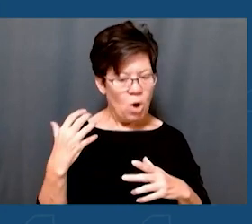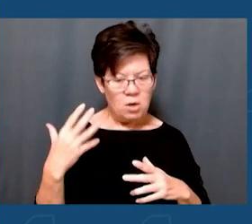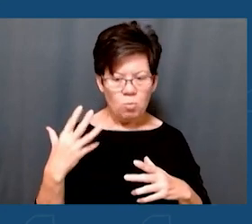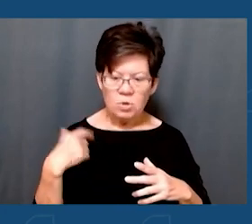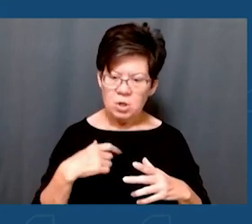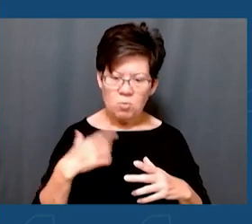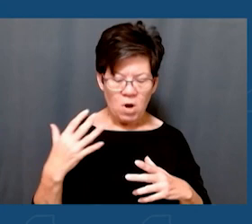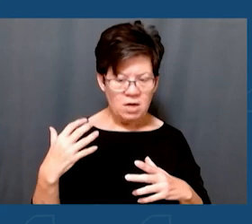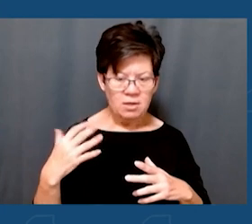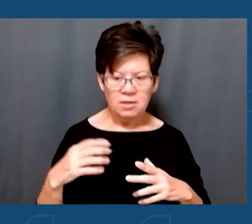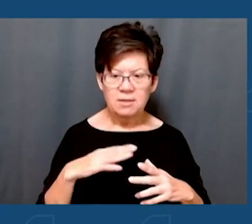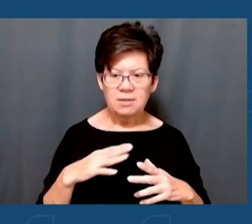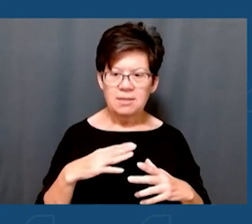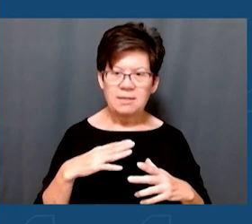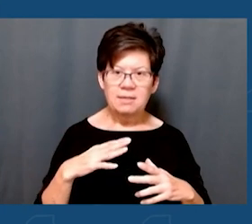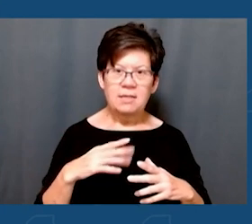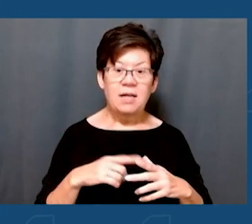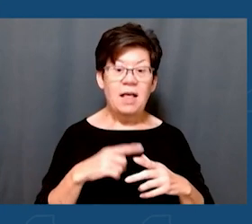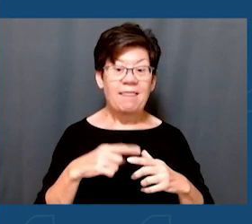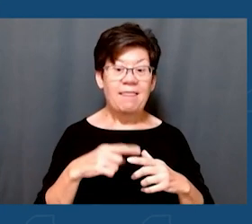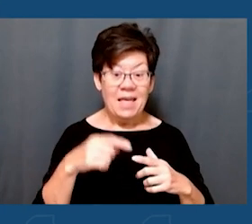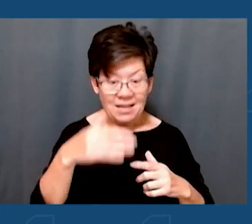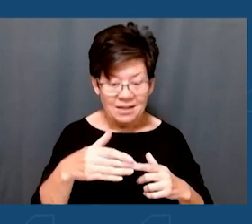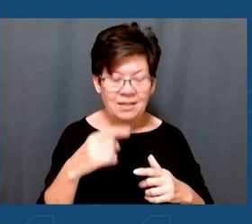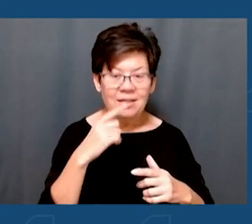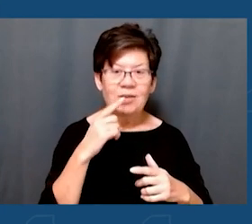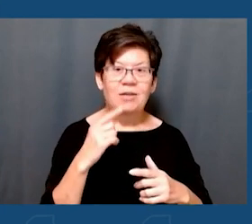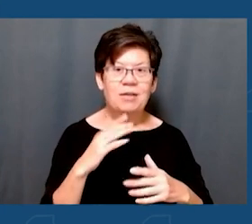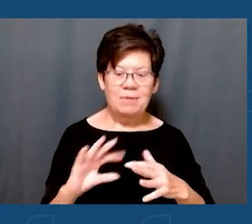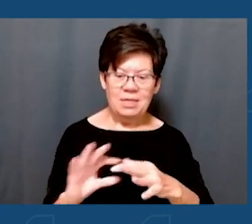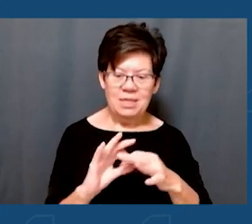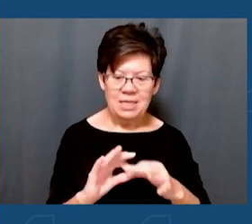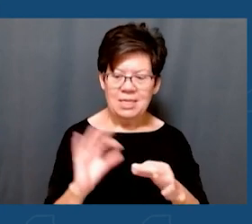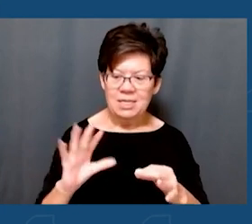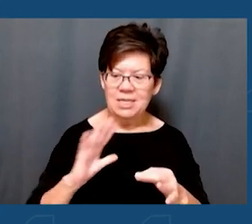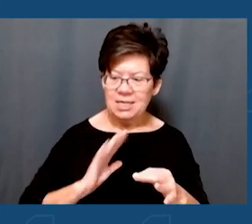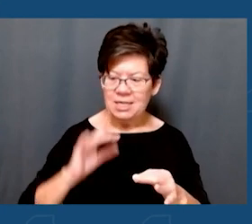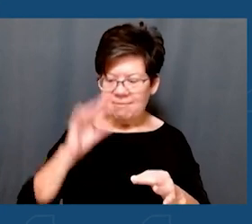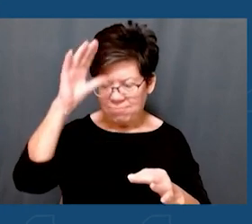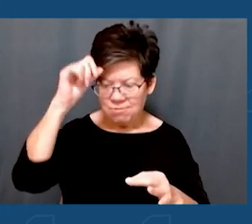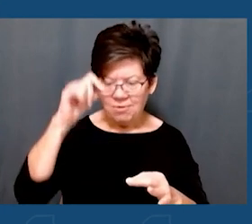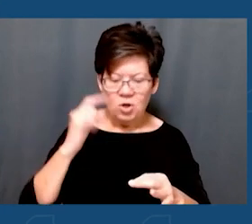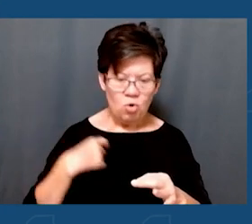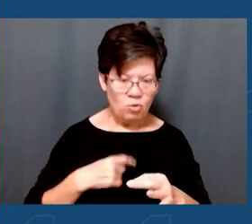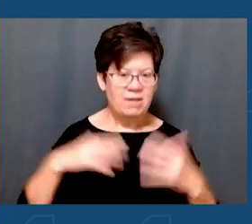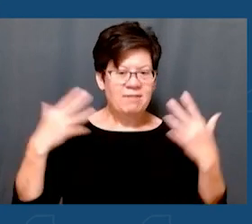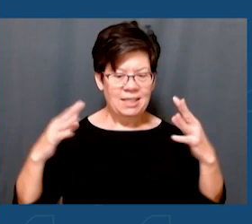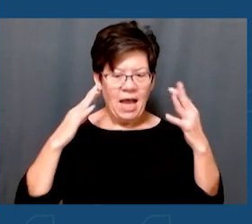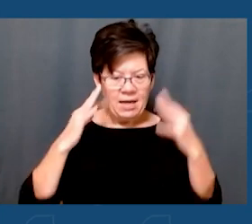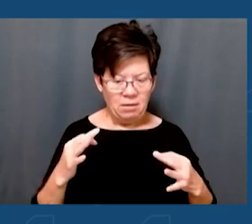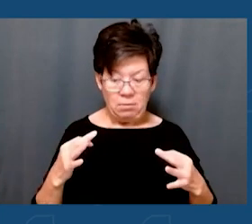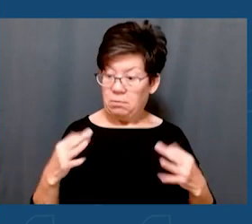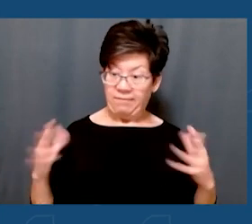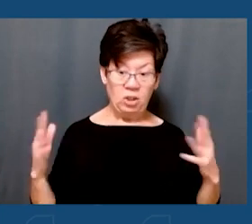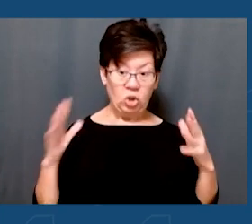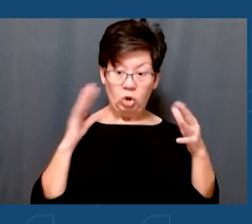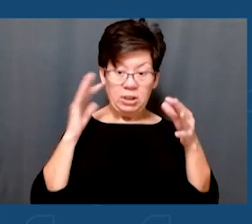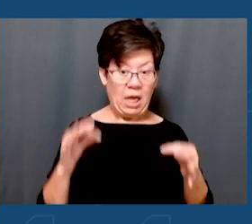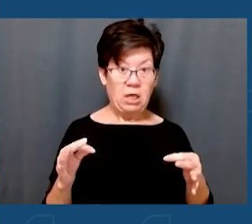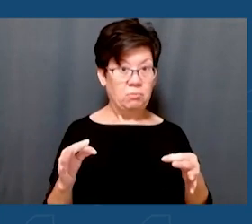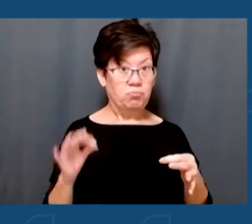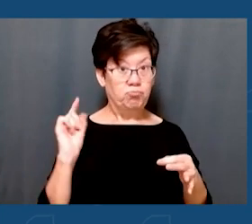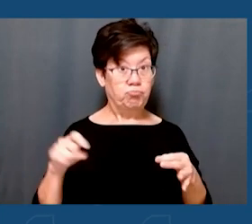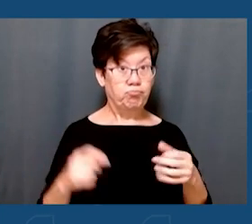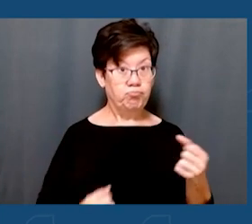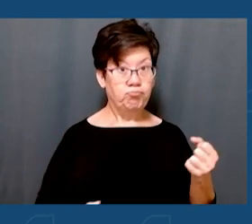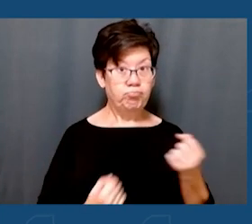there was unity of determination. They said, we have made a decision and this is what we're going to do. And then there was